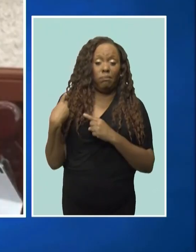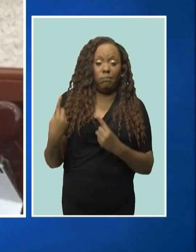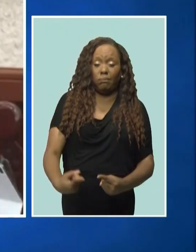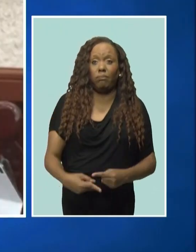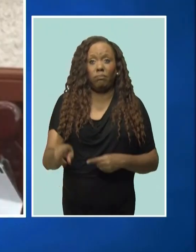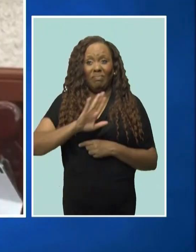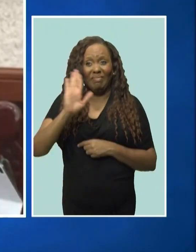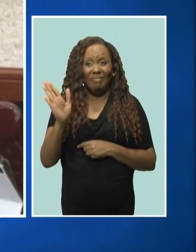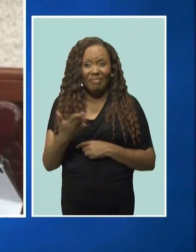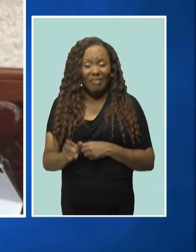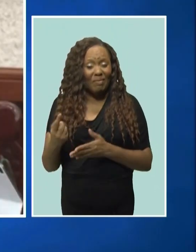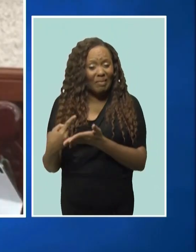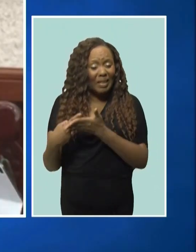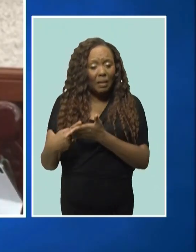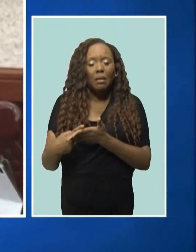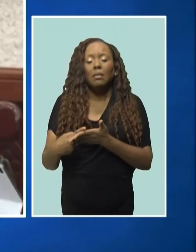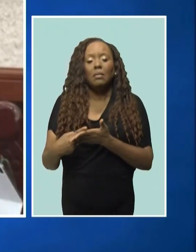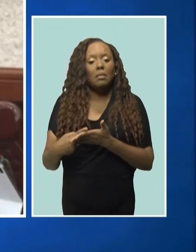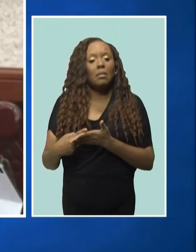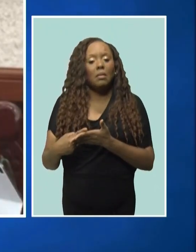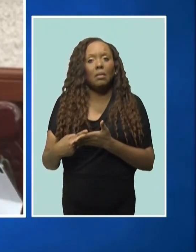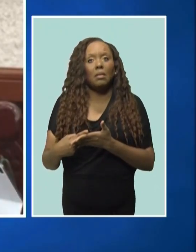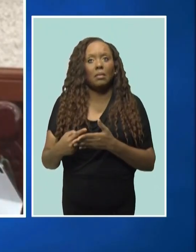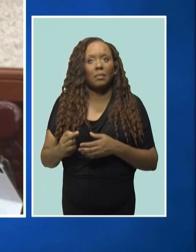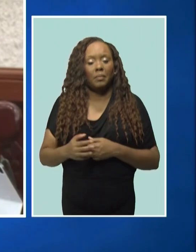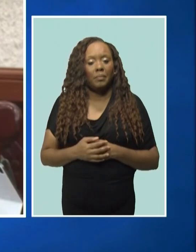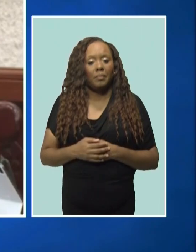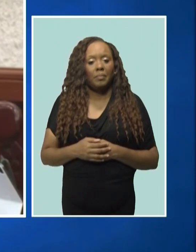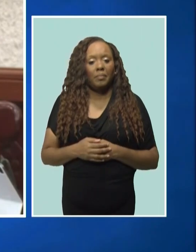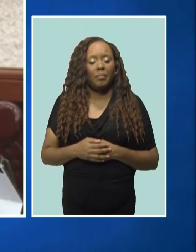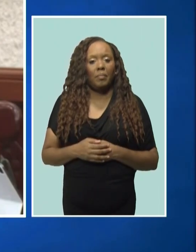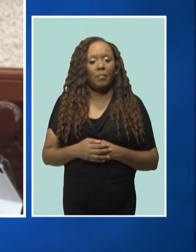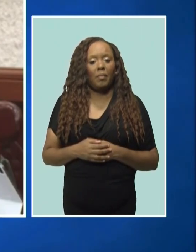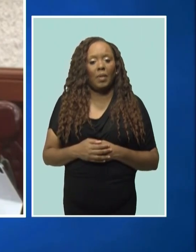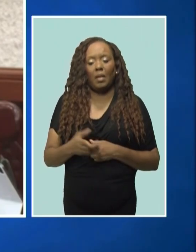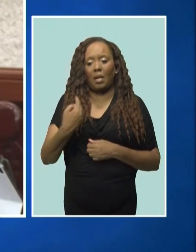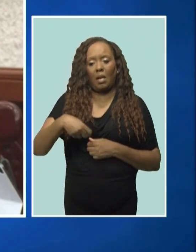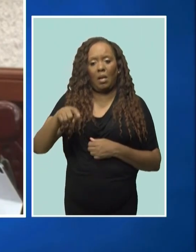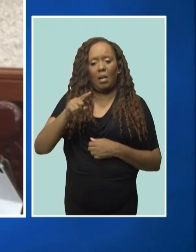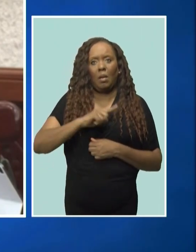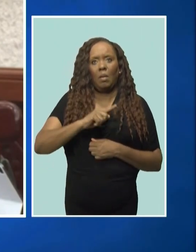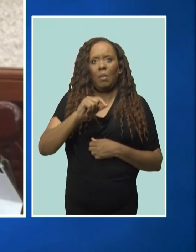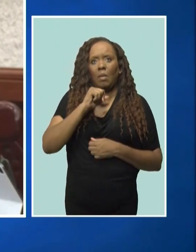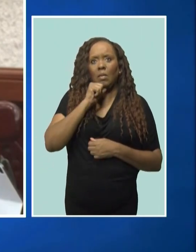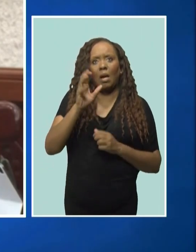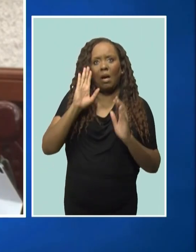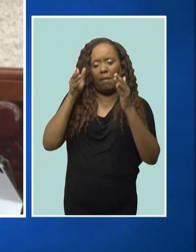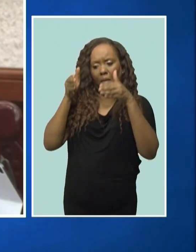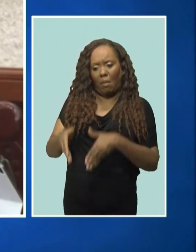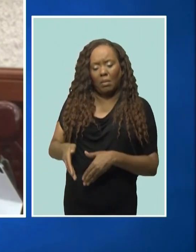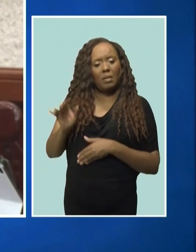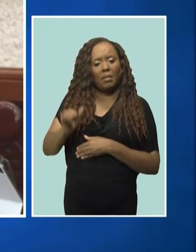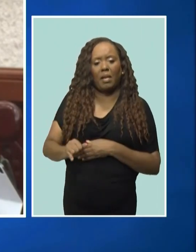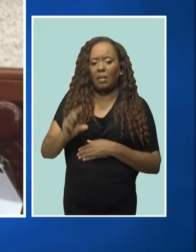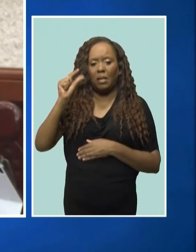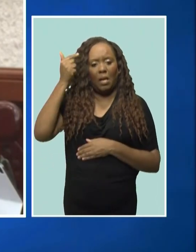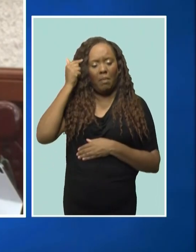discussed, and it is not the contemplation of this government.